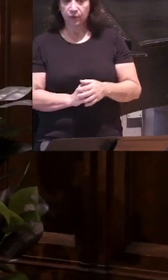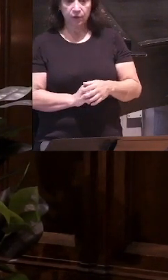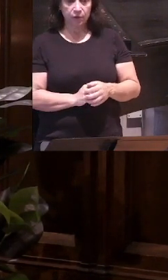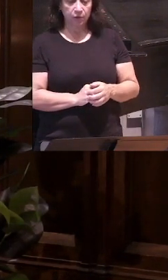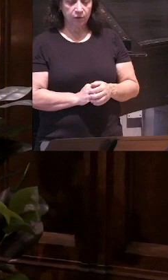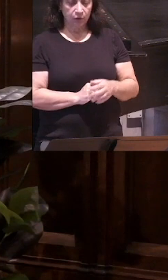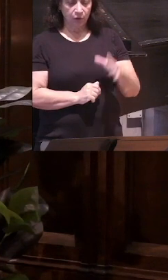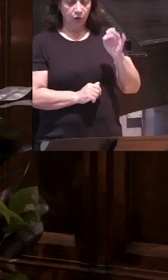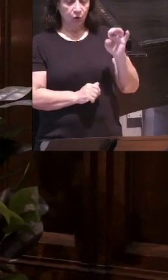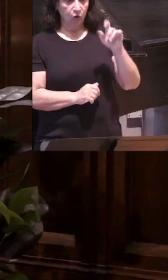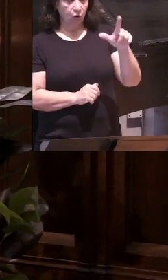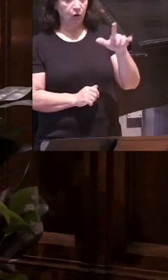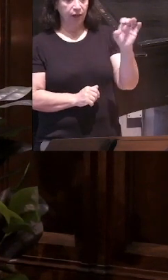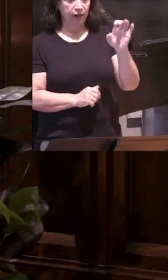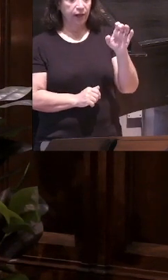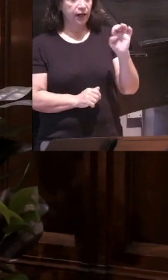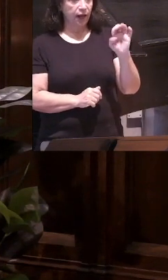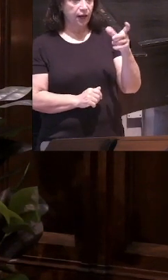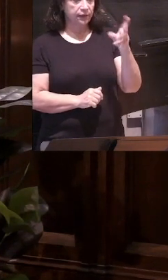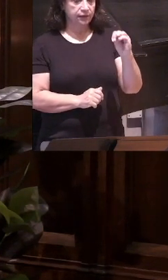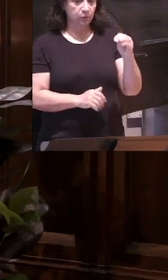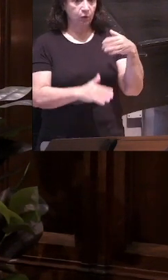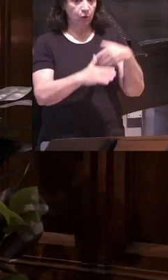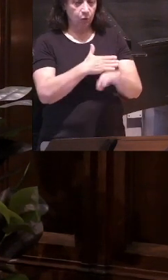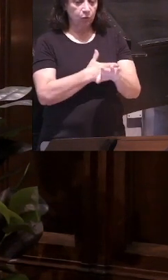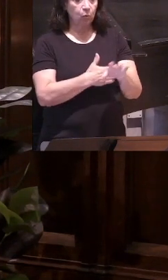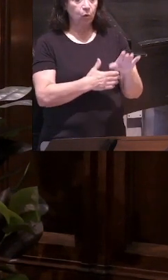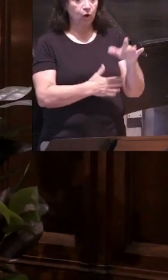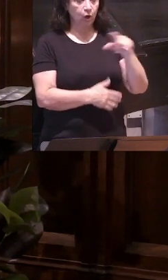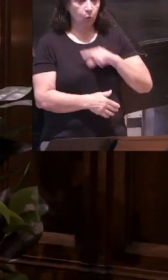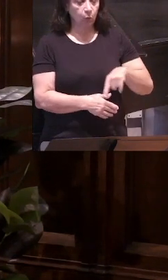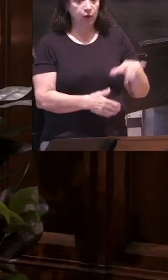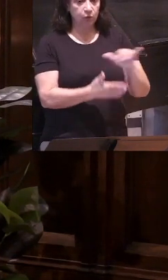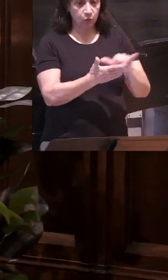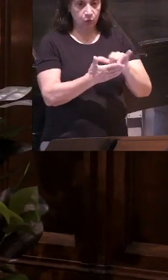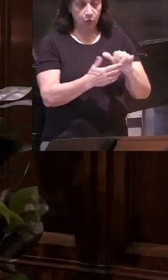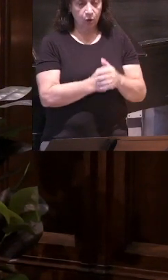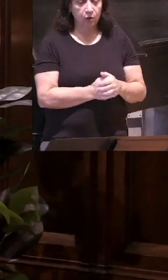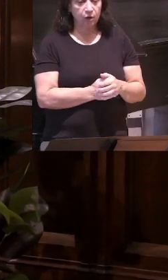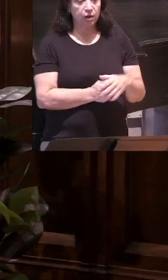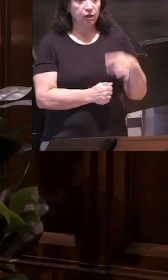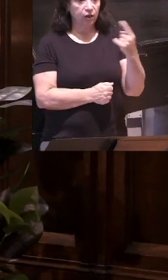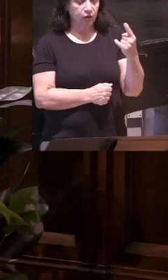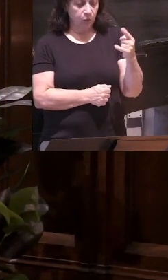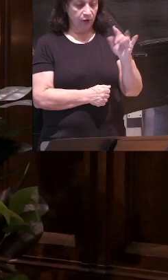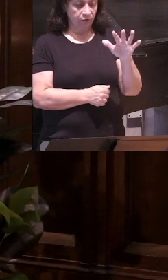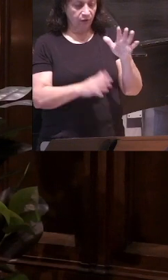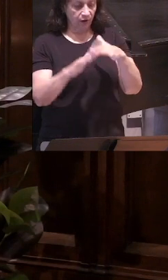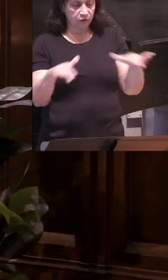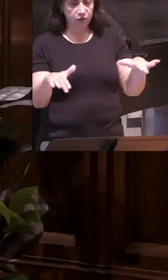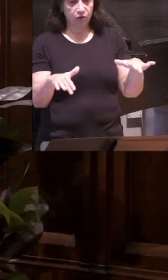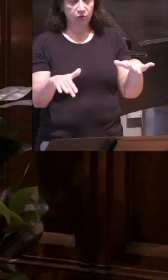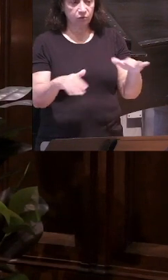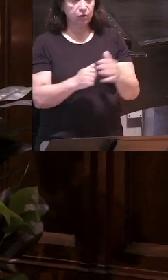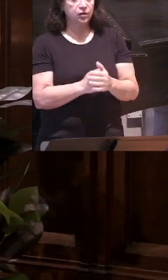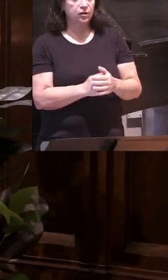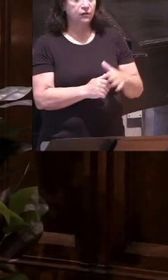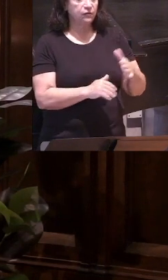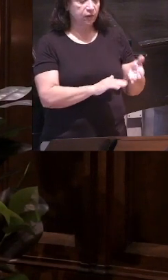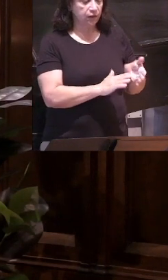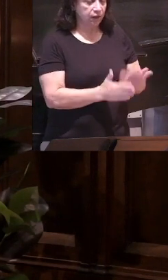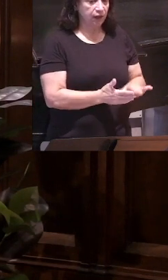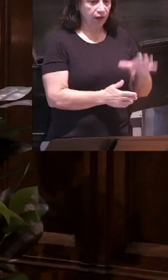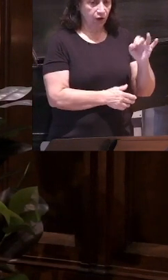Early Exum was born in Queens, New York, as one of five children of the late